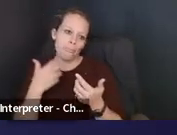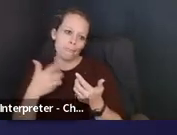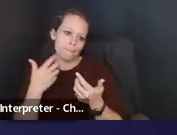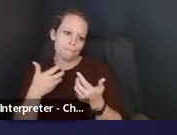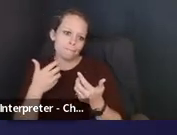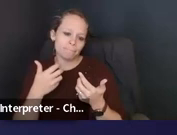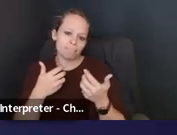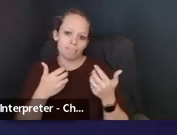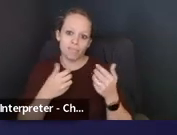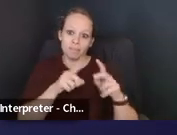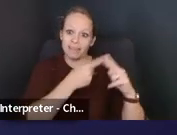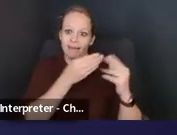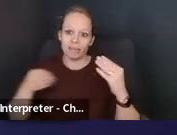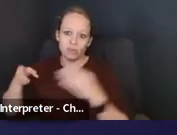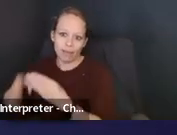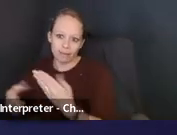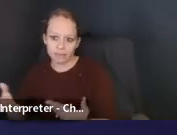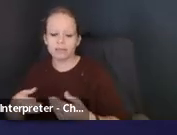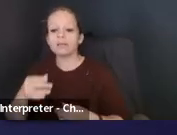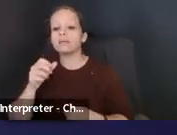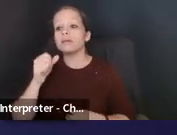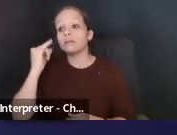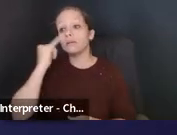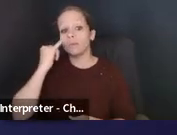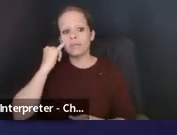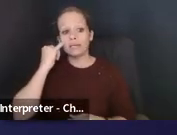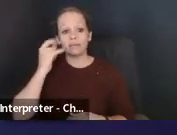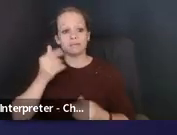from A to Z. If we go to the